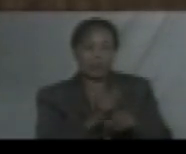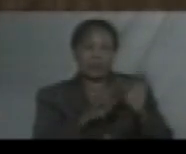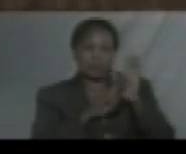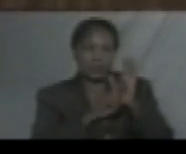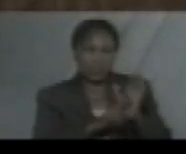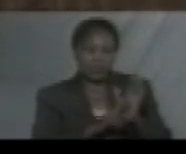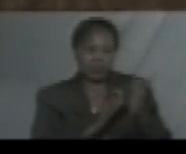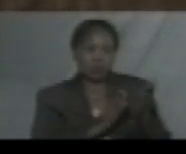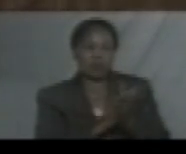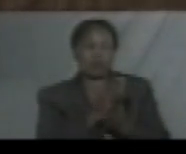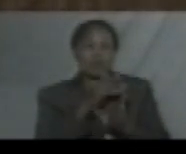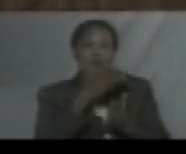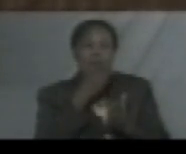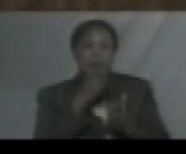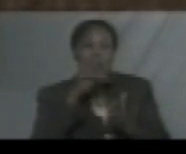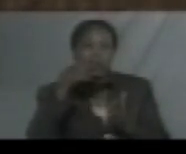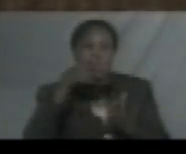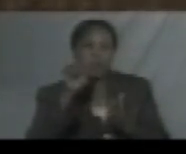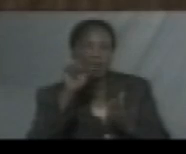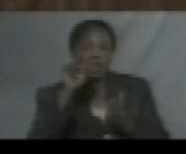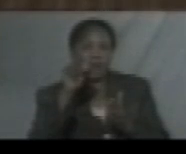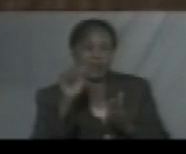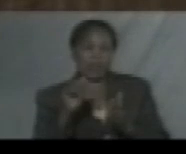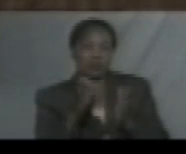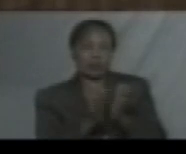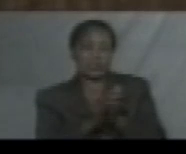Hunter and Mr. Charles Calliot.